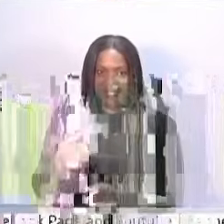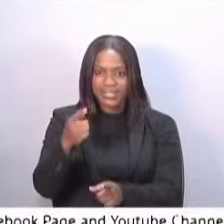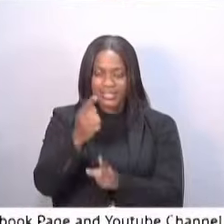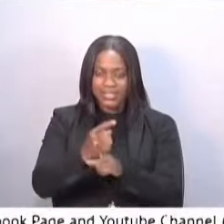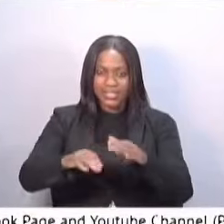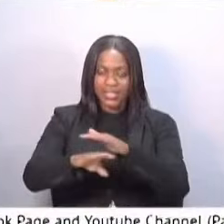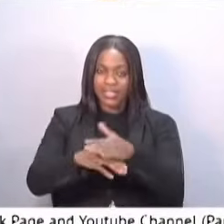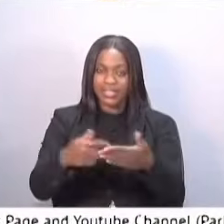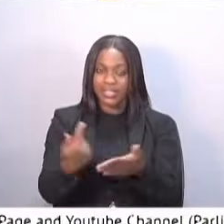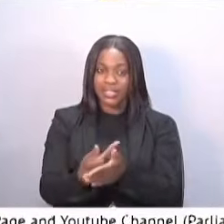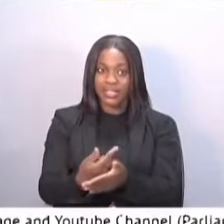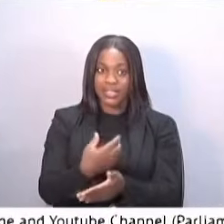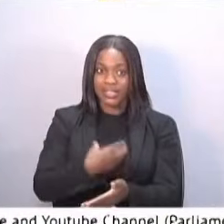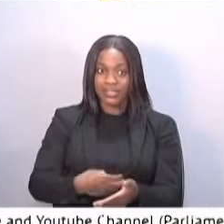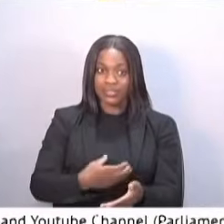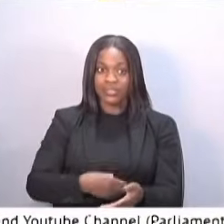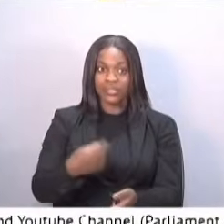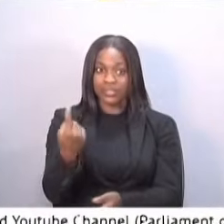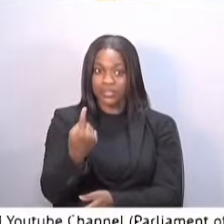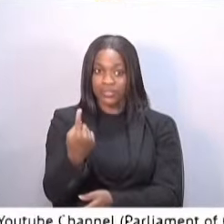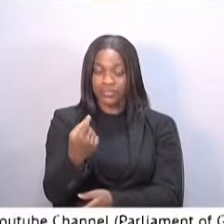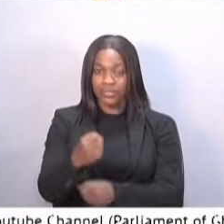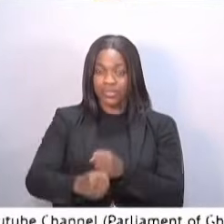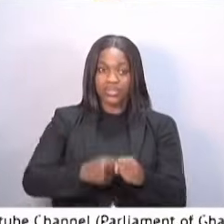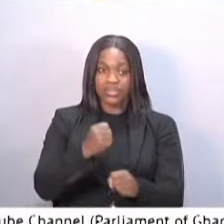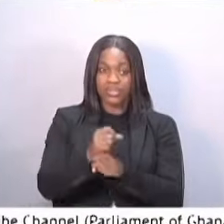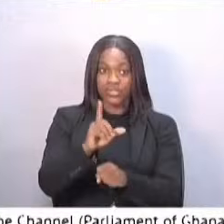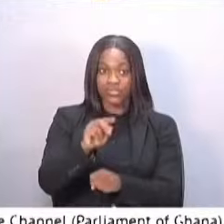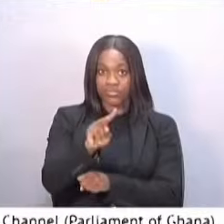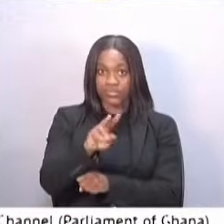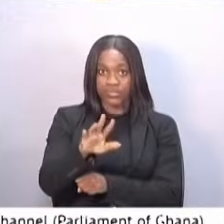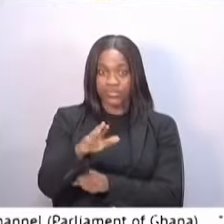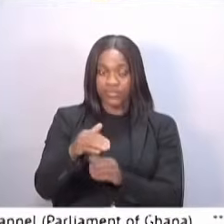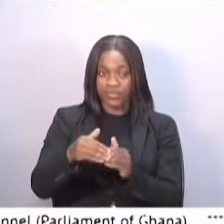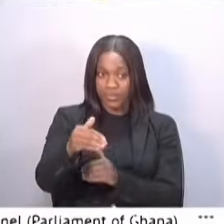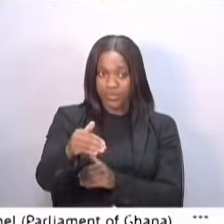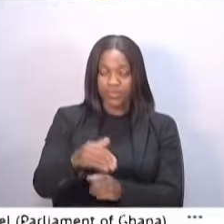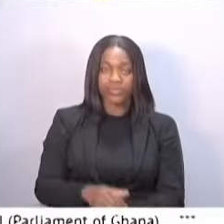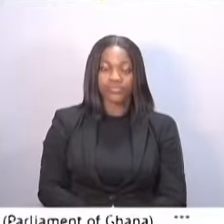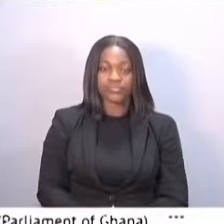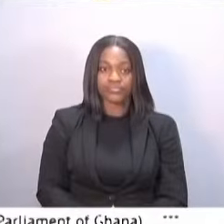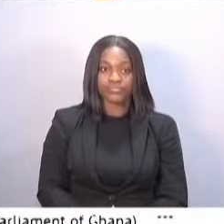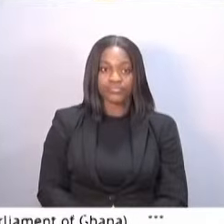Ghana and Switzerland alone in 2025 forward.